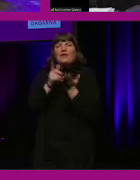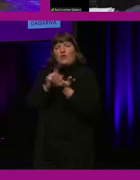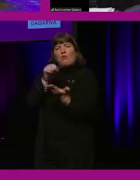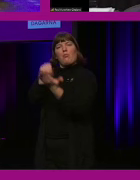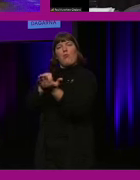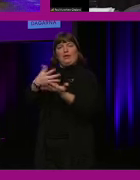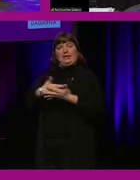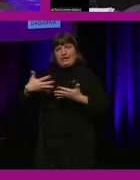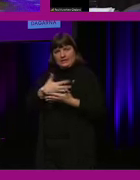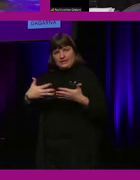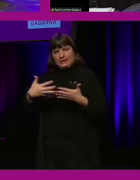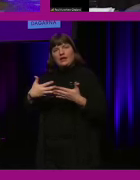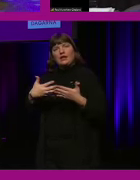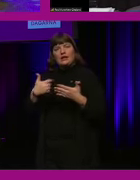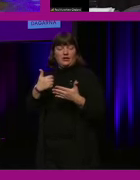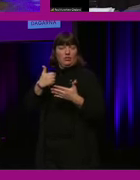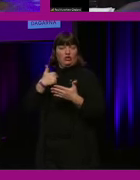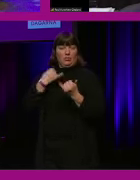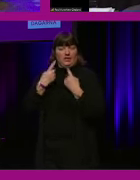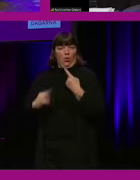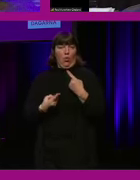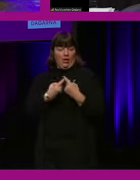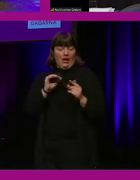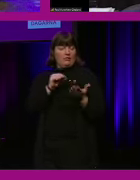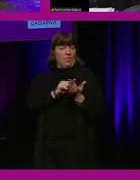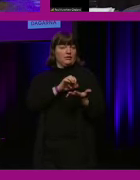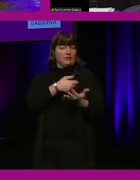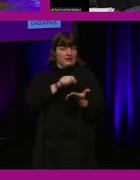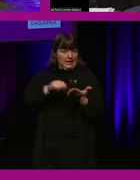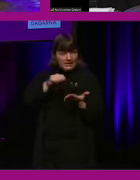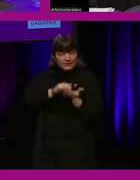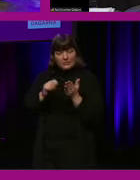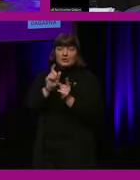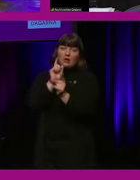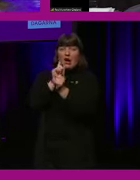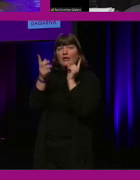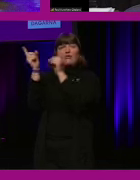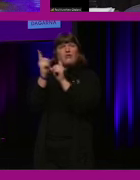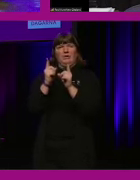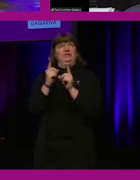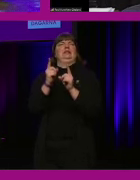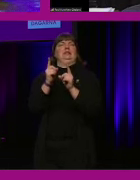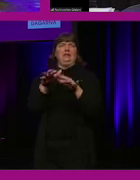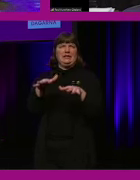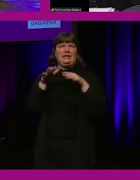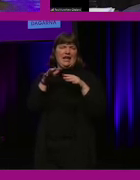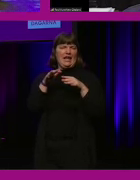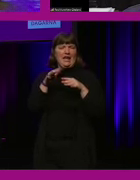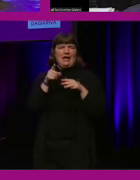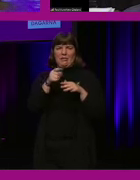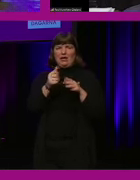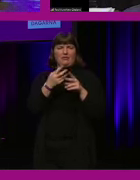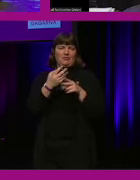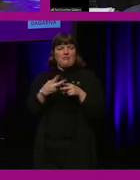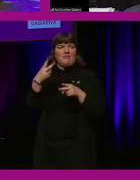it and write it in recent years. And maybe people will say this is just commonplace, that's fine. Or maybe